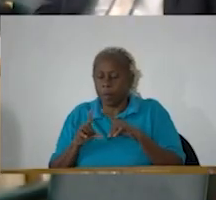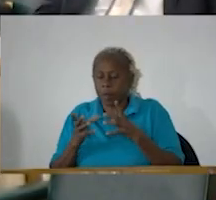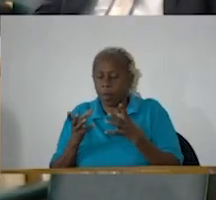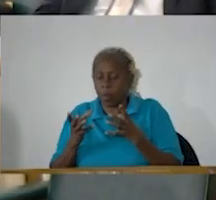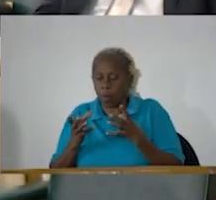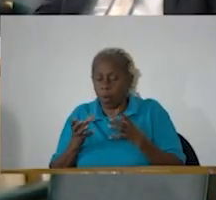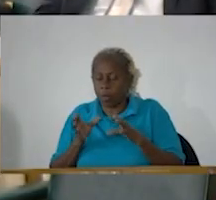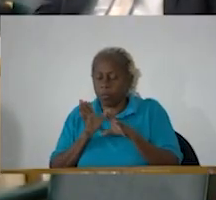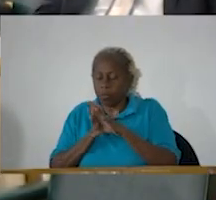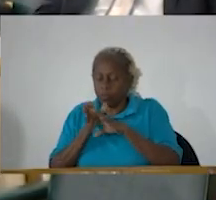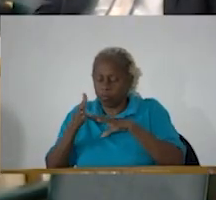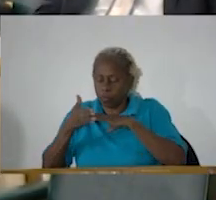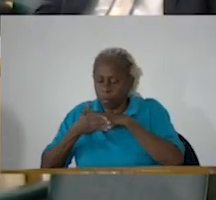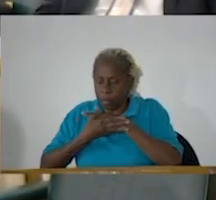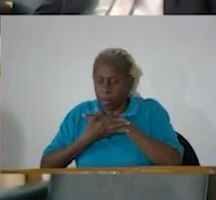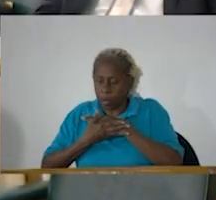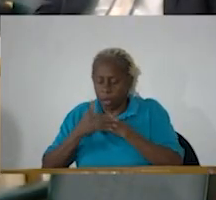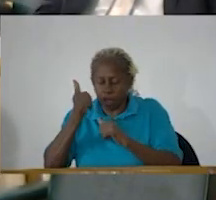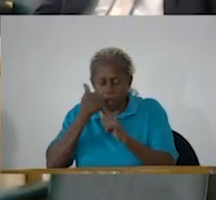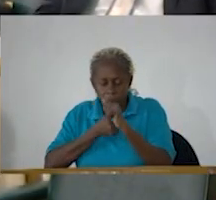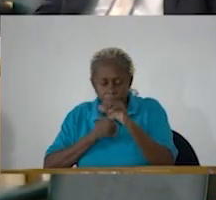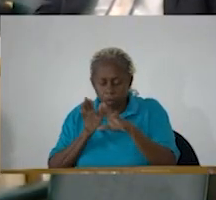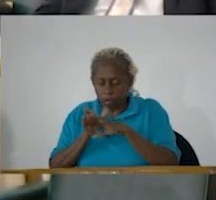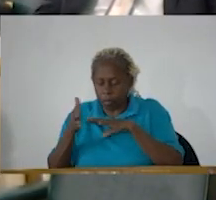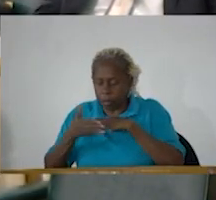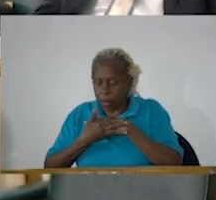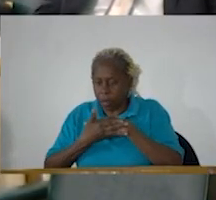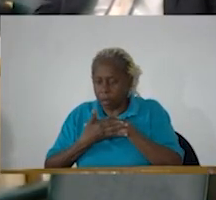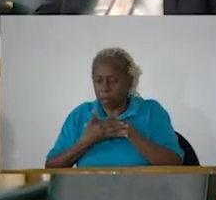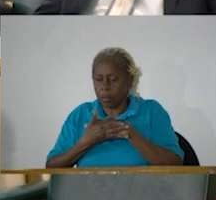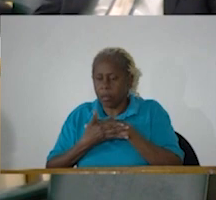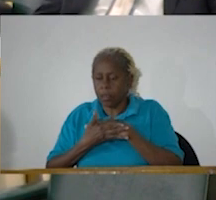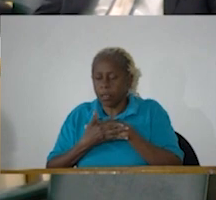every Jamaican to